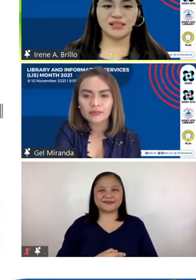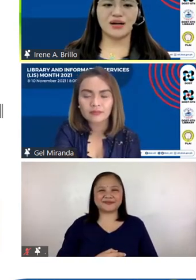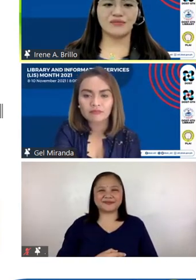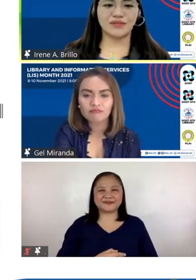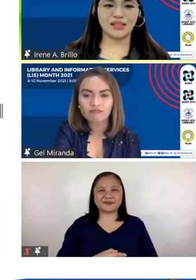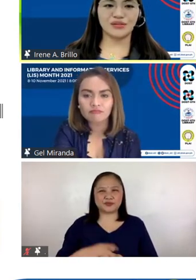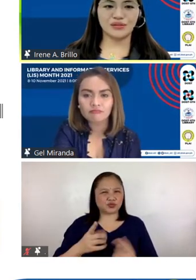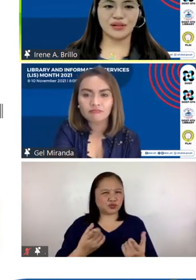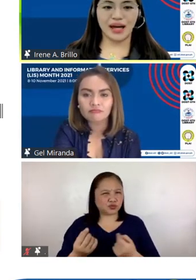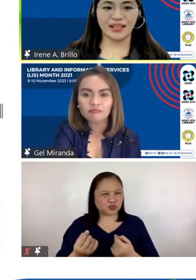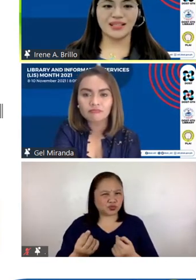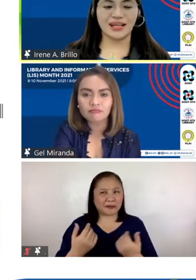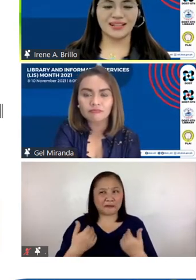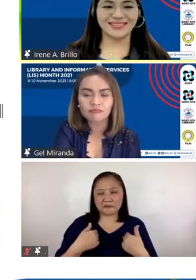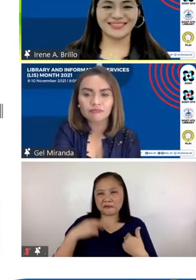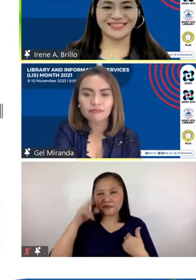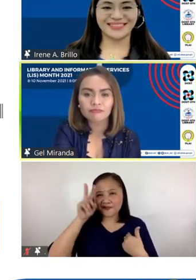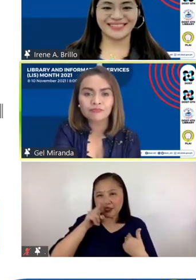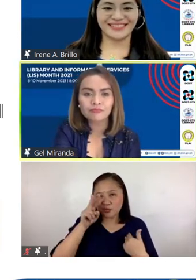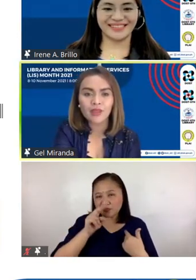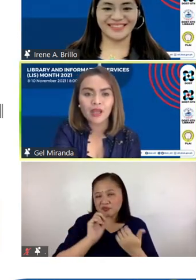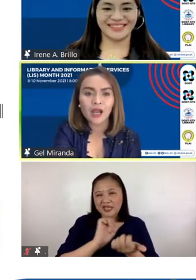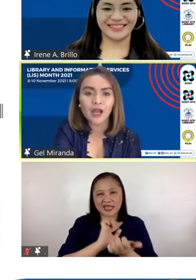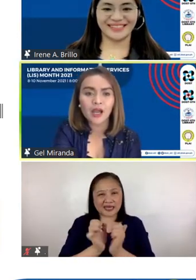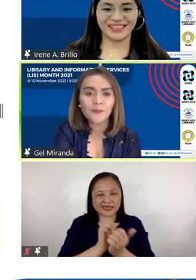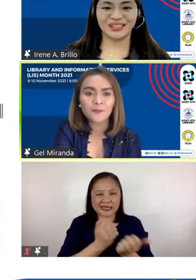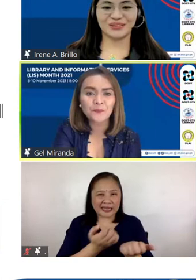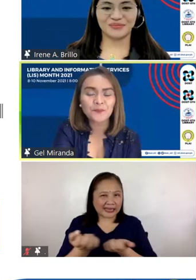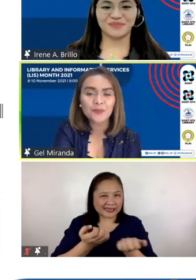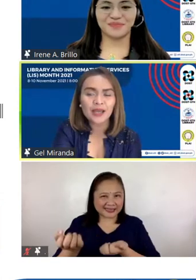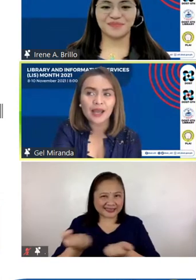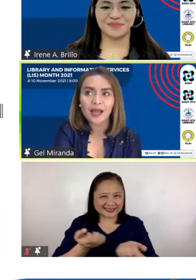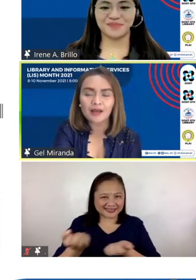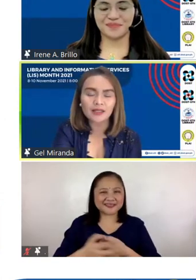did some video editing.